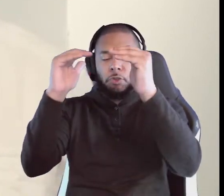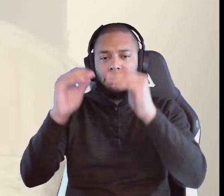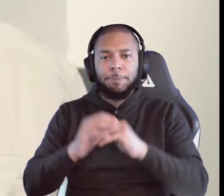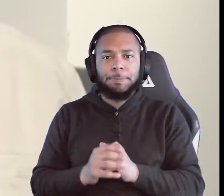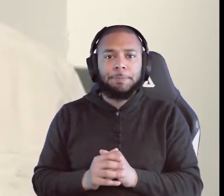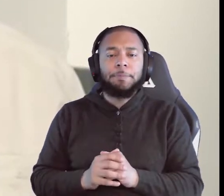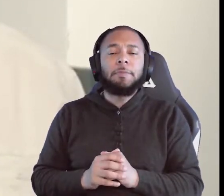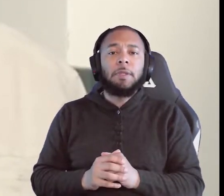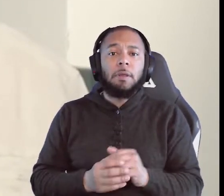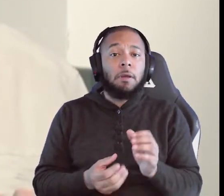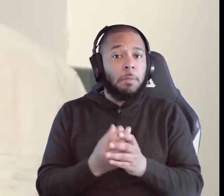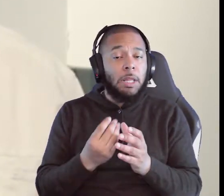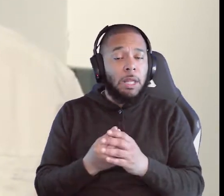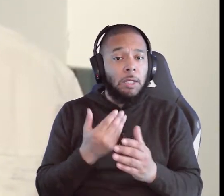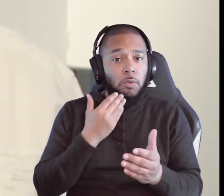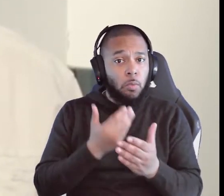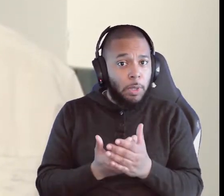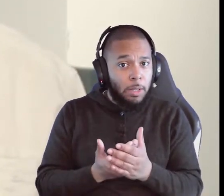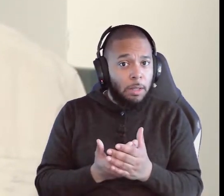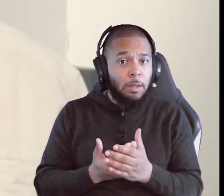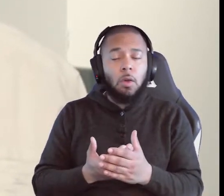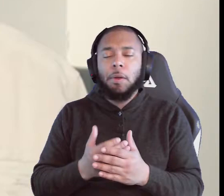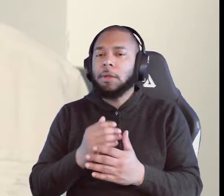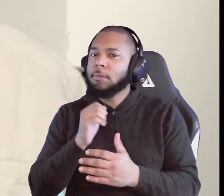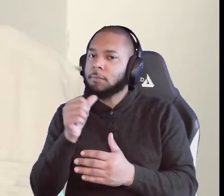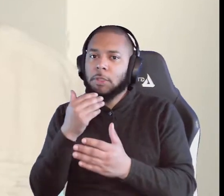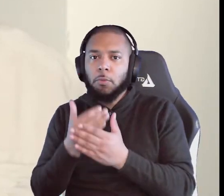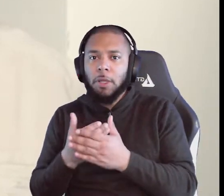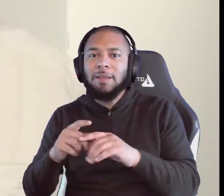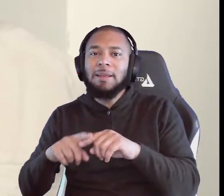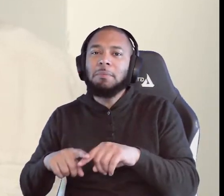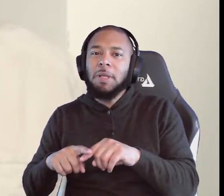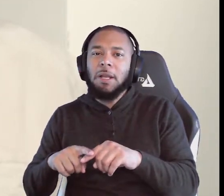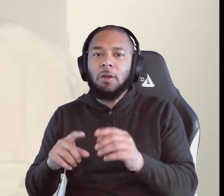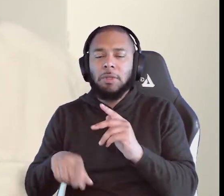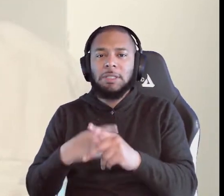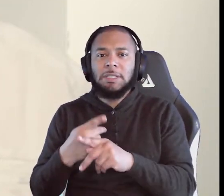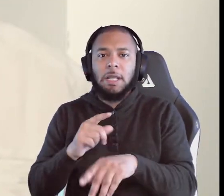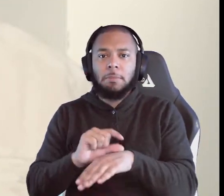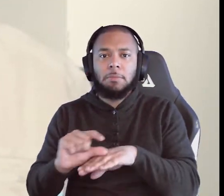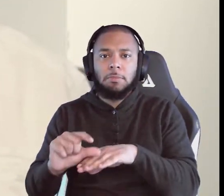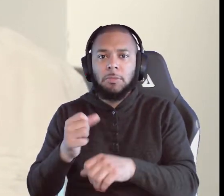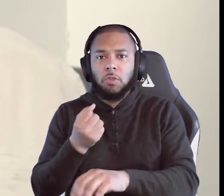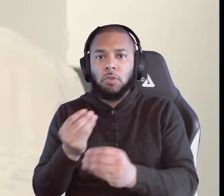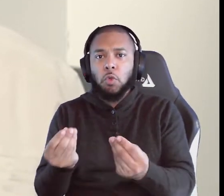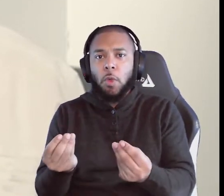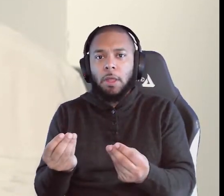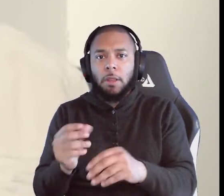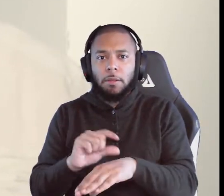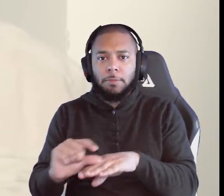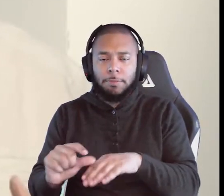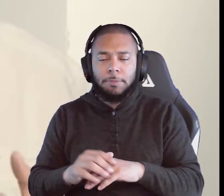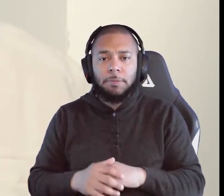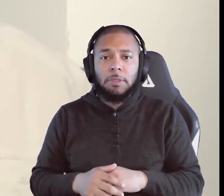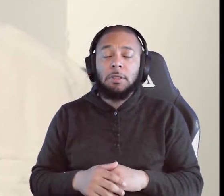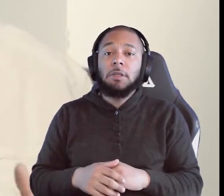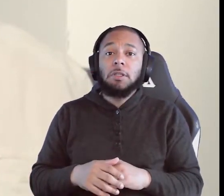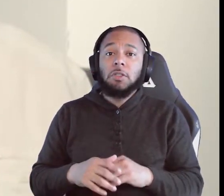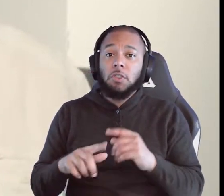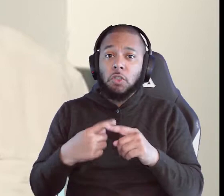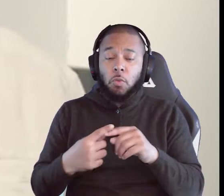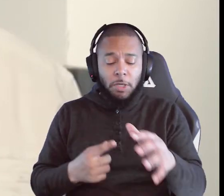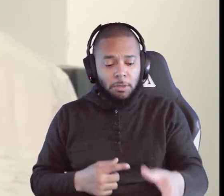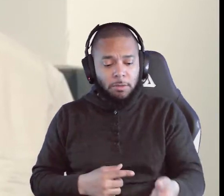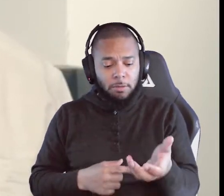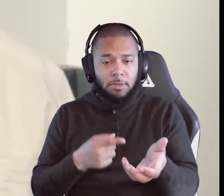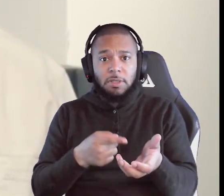so well depending on the type of soil that they're located in. When you pick up a handful of soil, there's more to it than